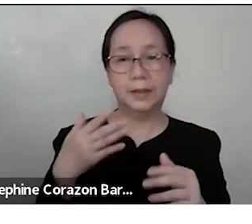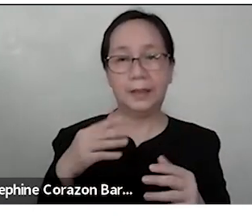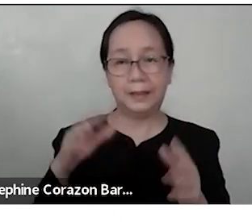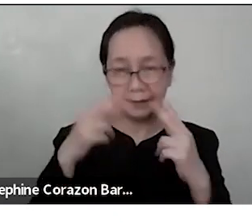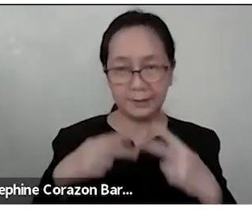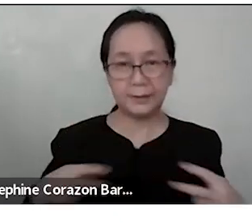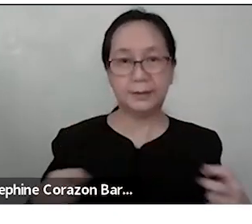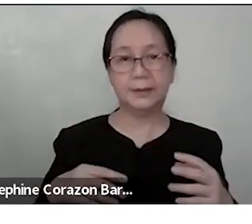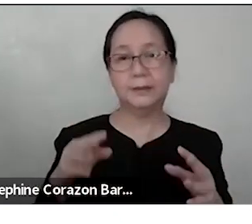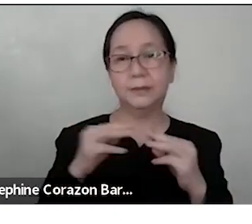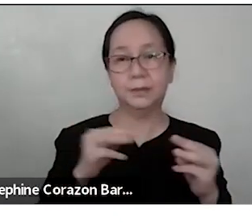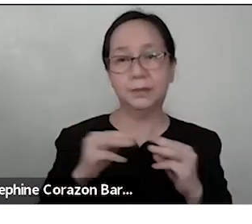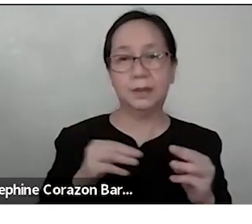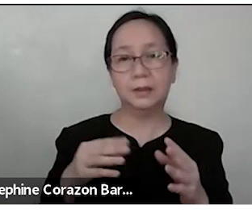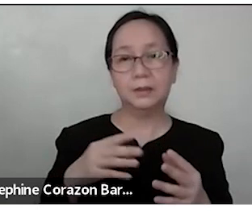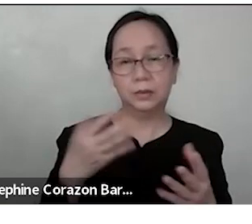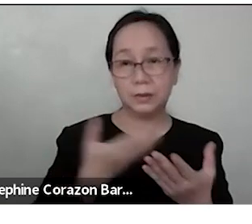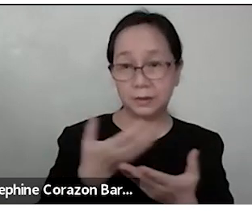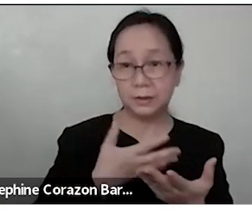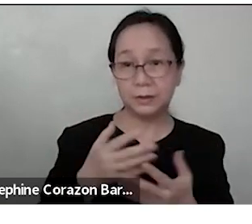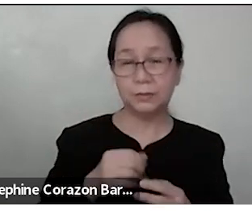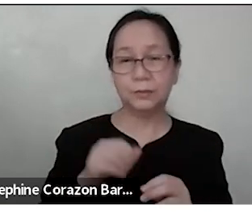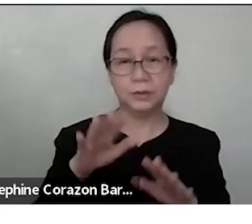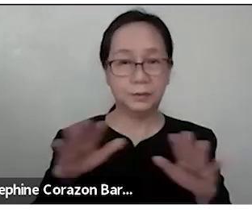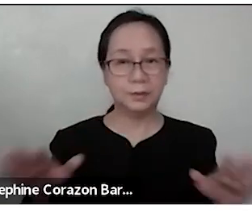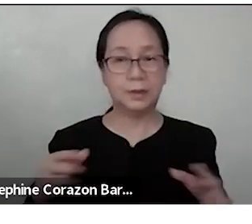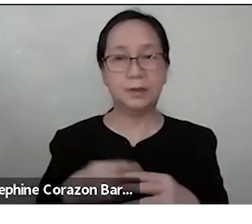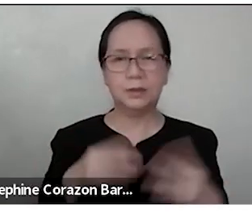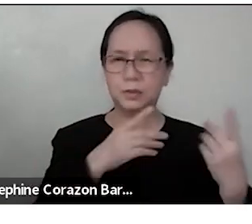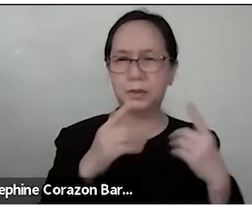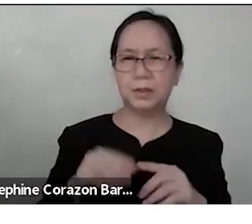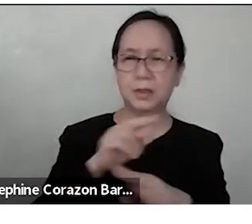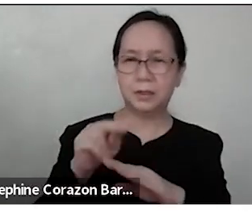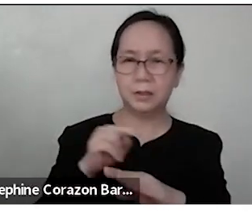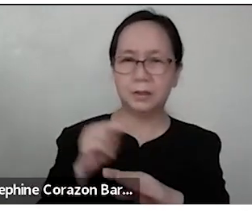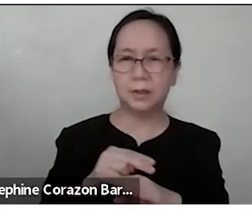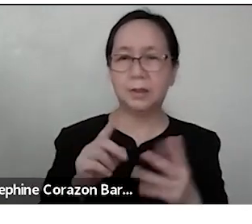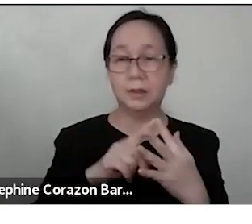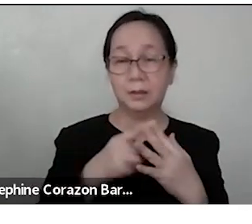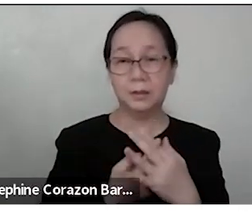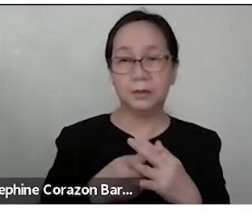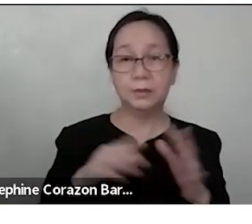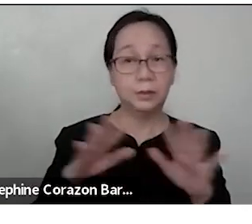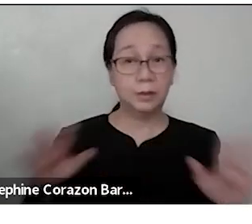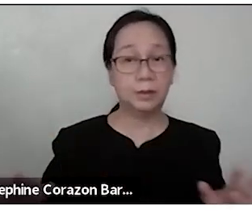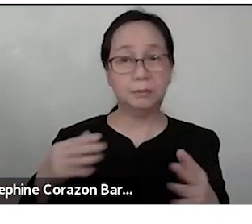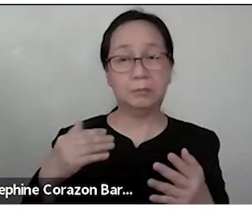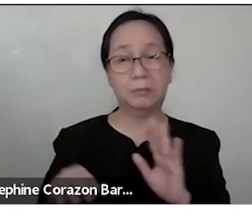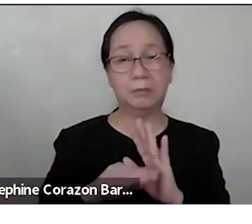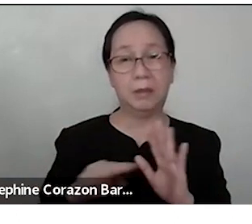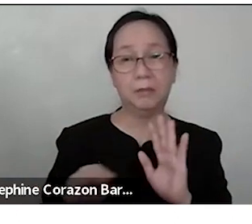risks in consultation with children. And one example is during the national launch of the global study on children deprived of liberty,